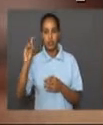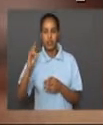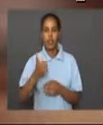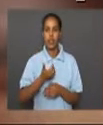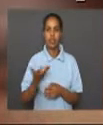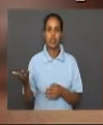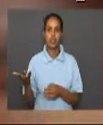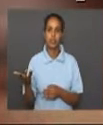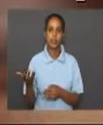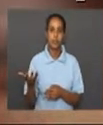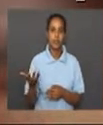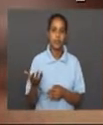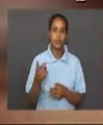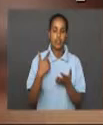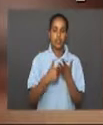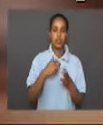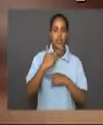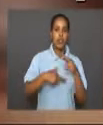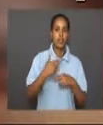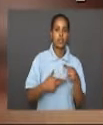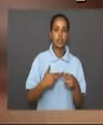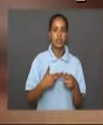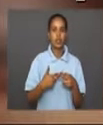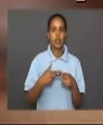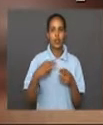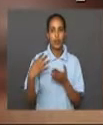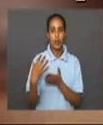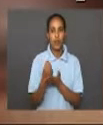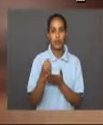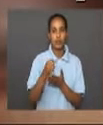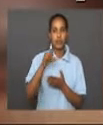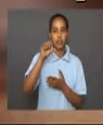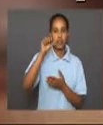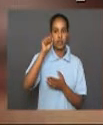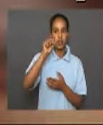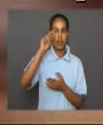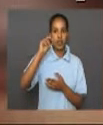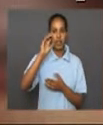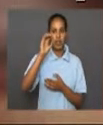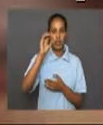calcium oxide by aluminium in a vacuum.